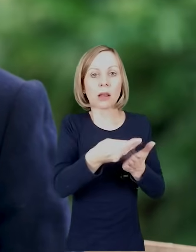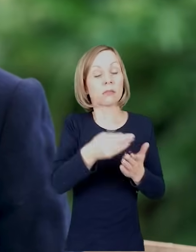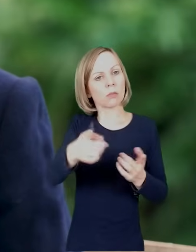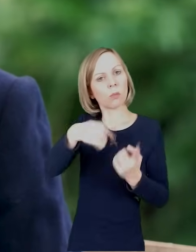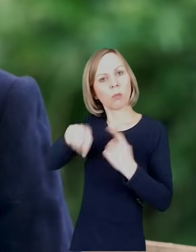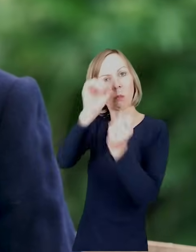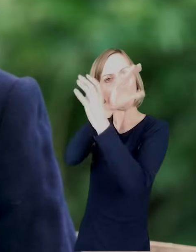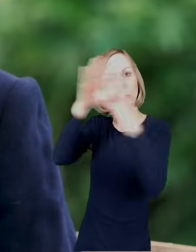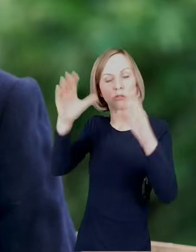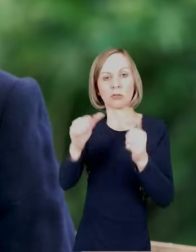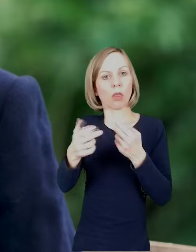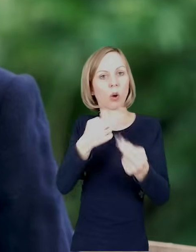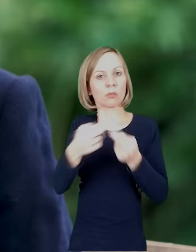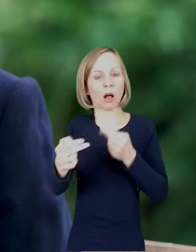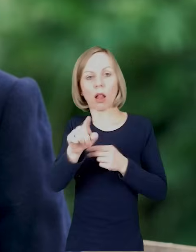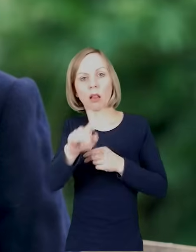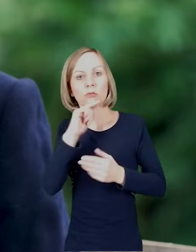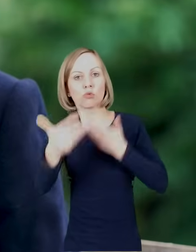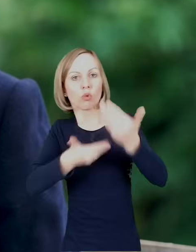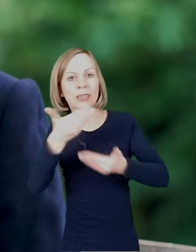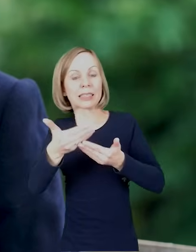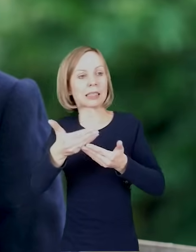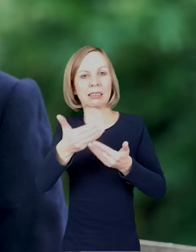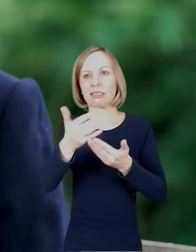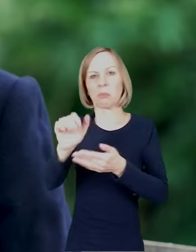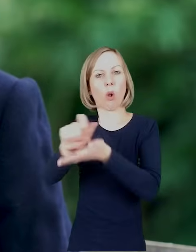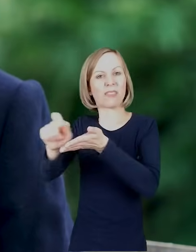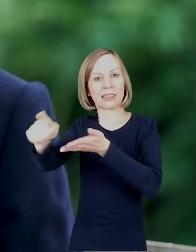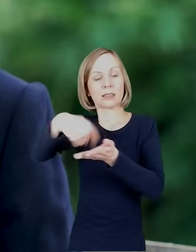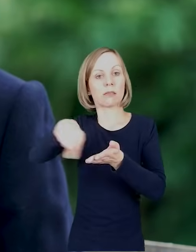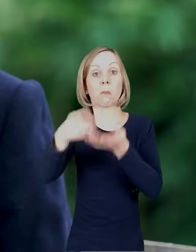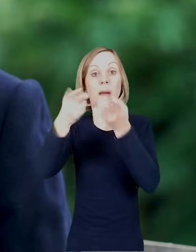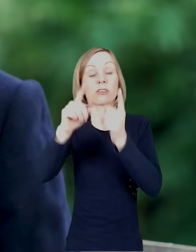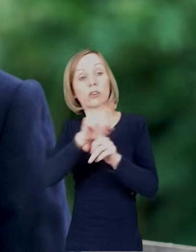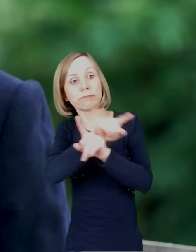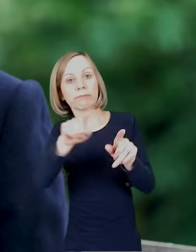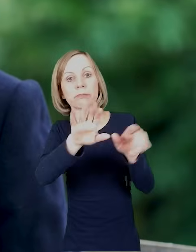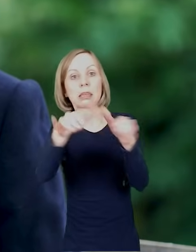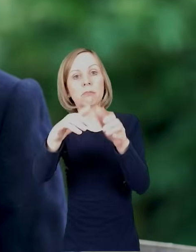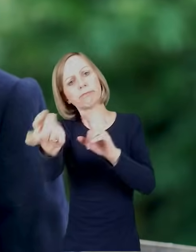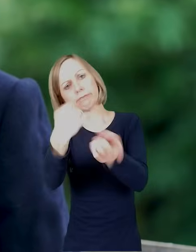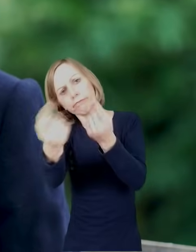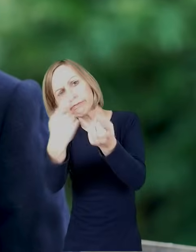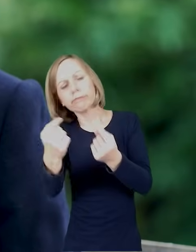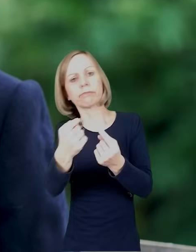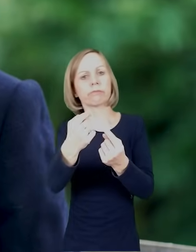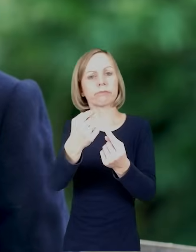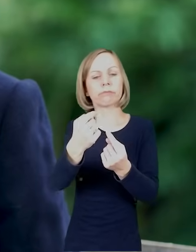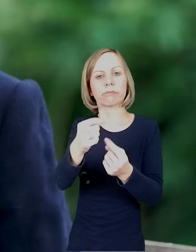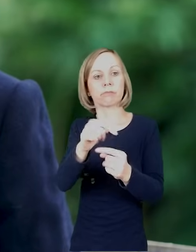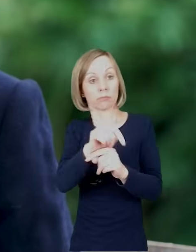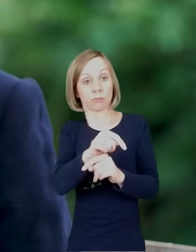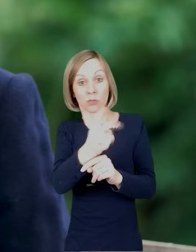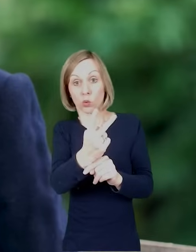in our gospel reading being played out in one of the offices nearby. A manager calls their team in one by one to review their